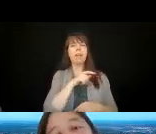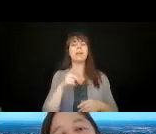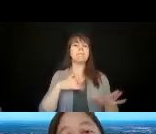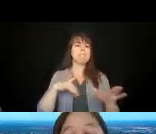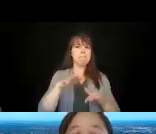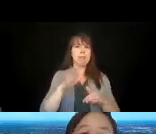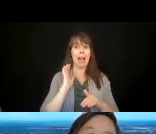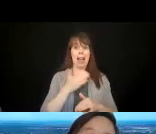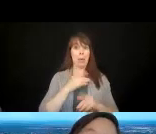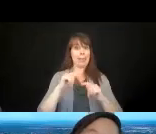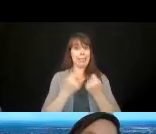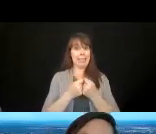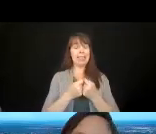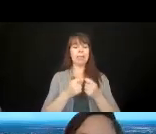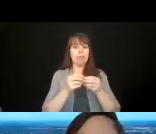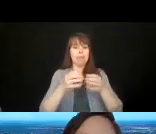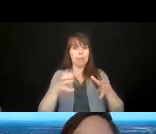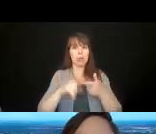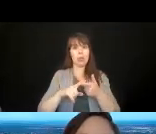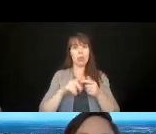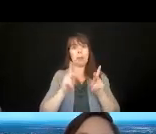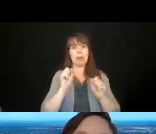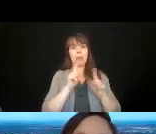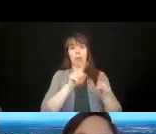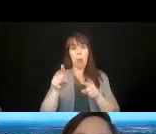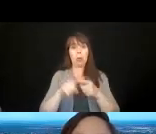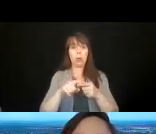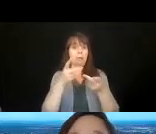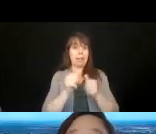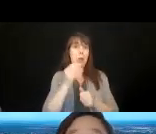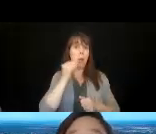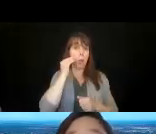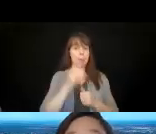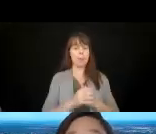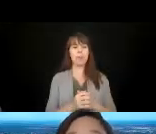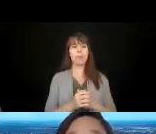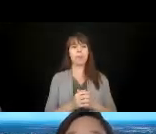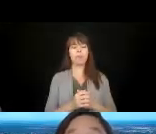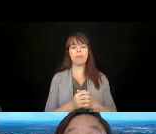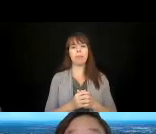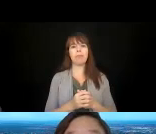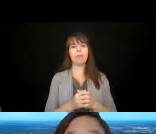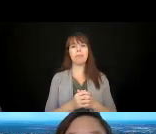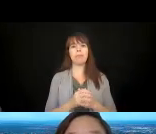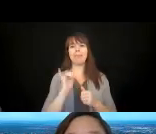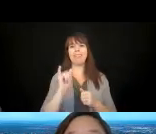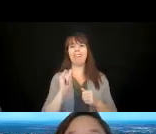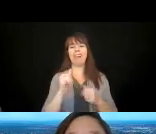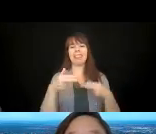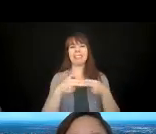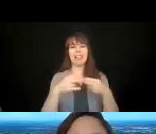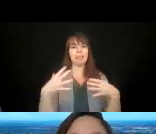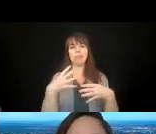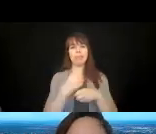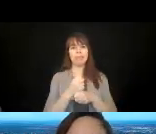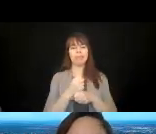for hospital care at home. And so we can go to the next slide. I think the next slide really just summarizes, we want to be able